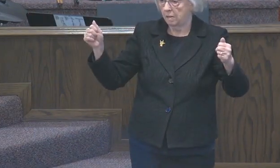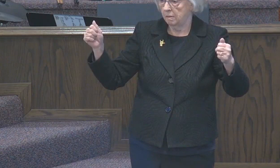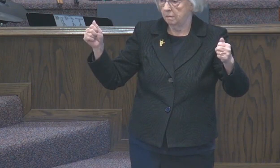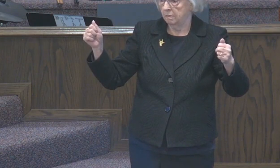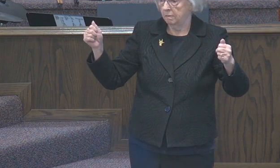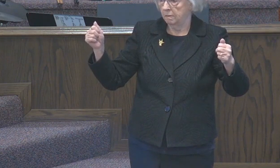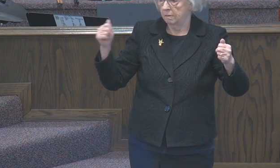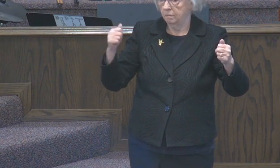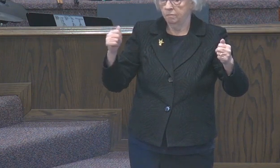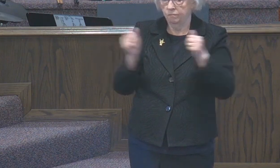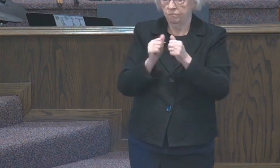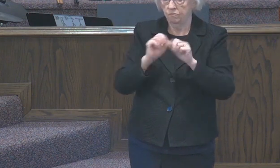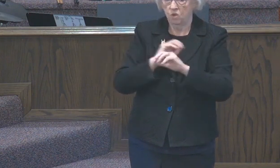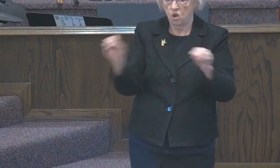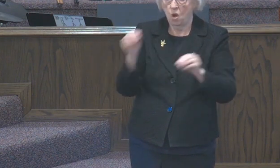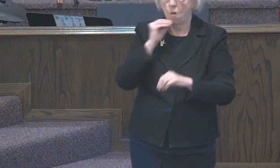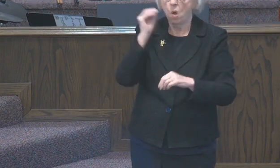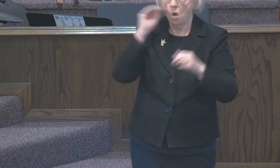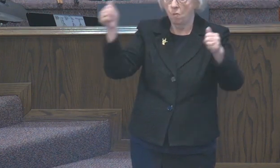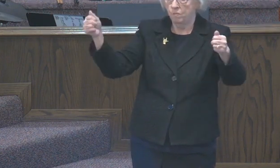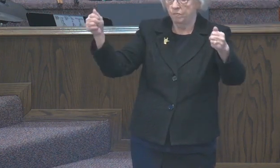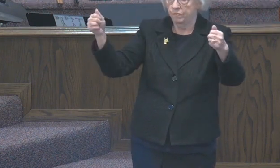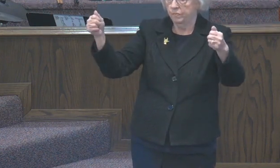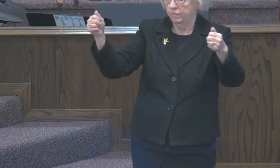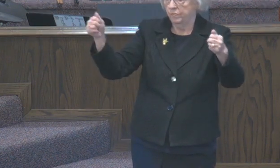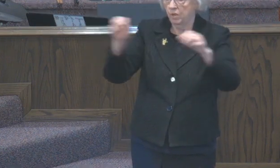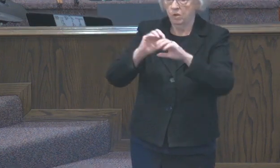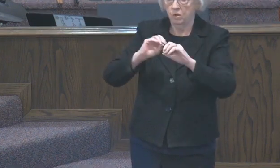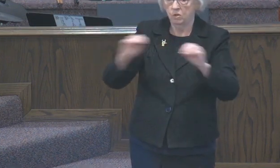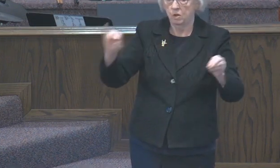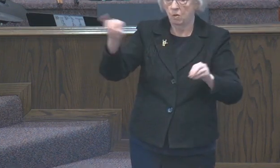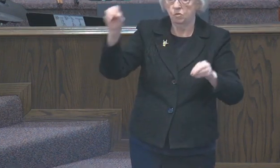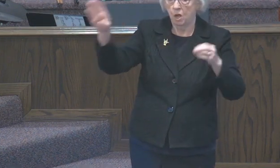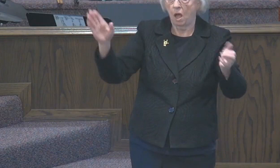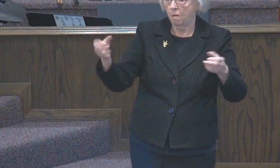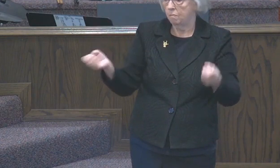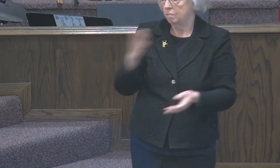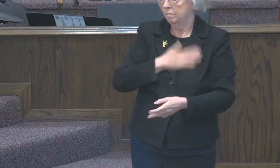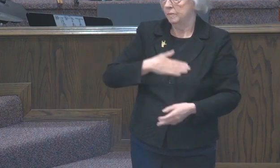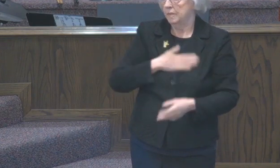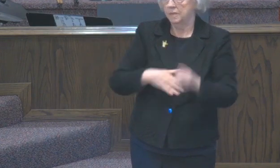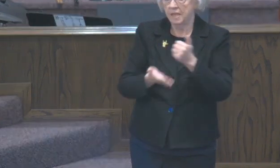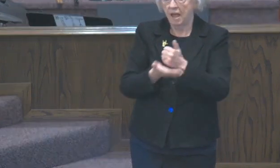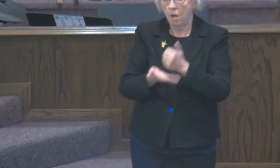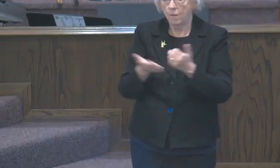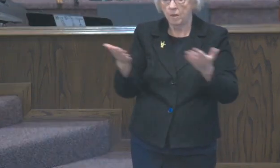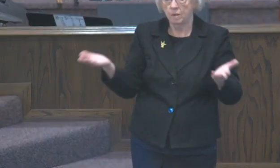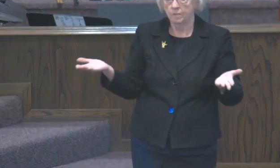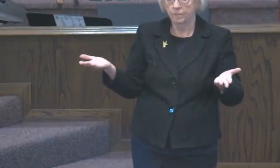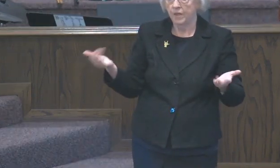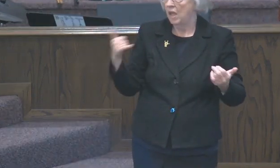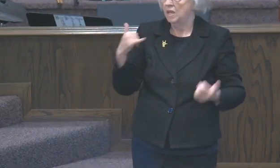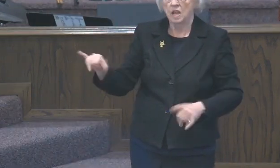and to talk, and to act, and to live different. He is challenging us to